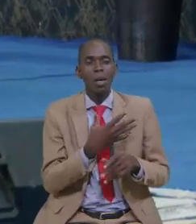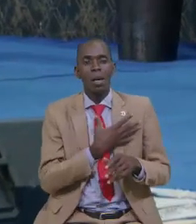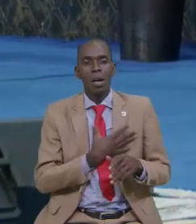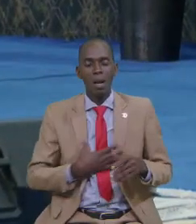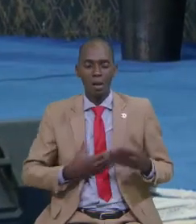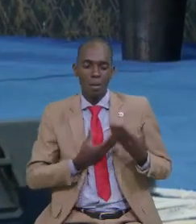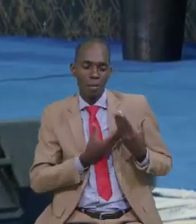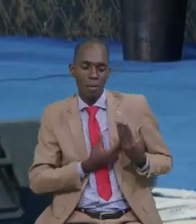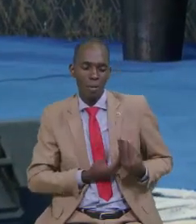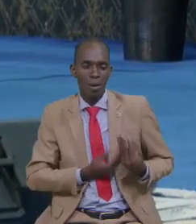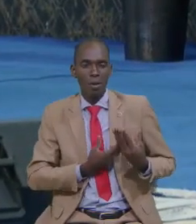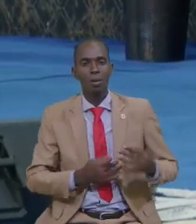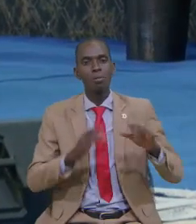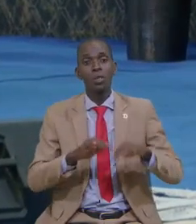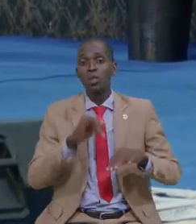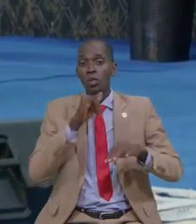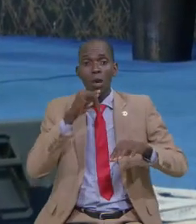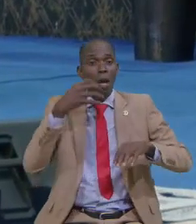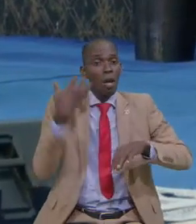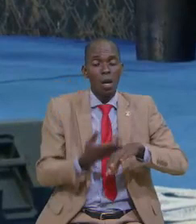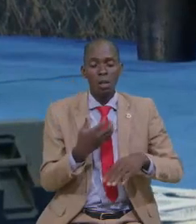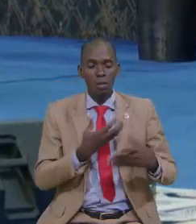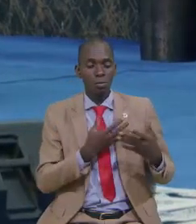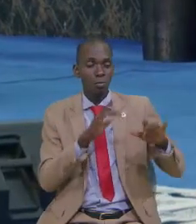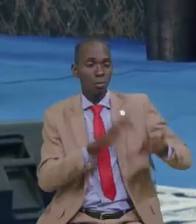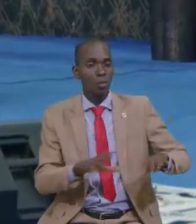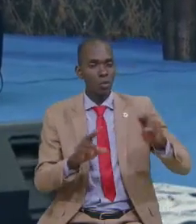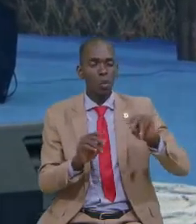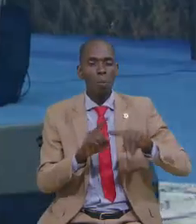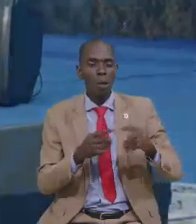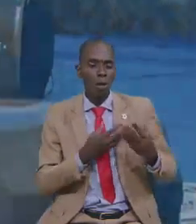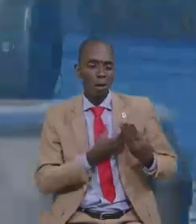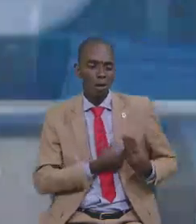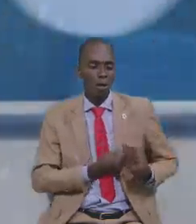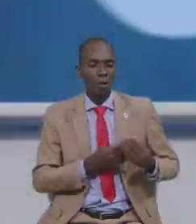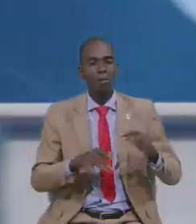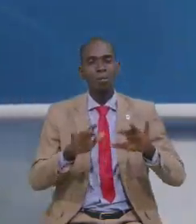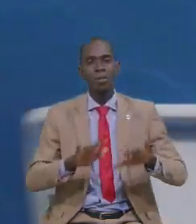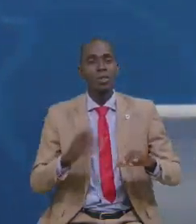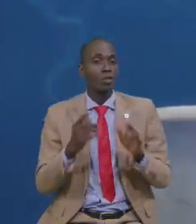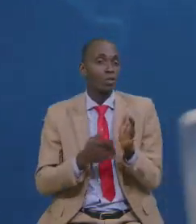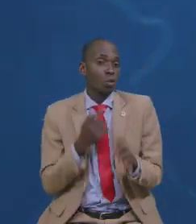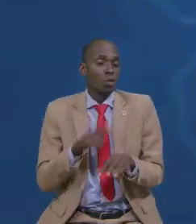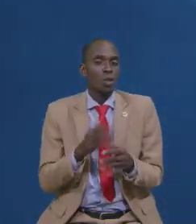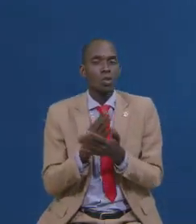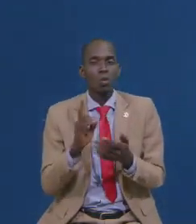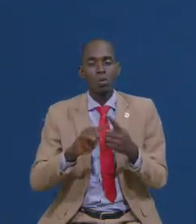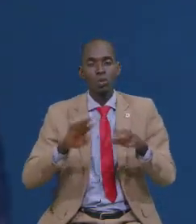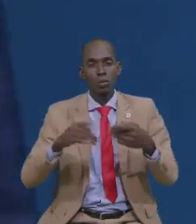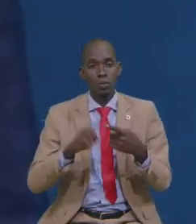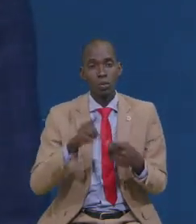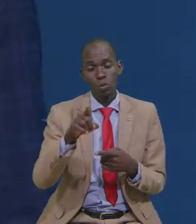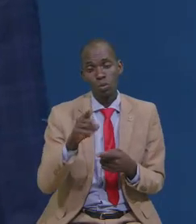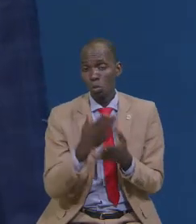Not harsh mercies, tender mercies. Sometimes somebody wants to give you something but is not happy with